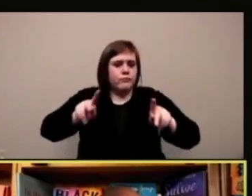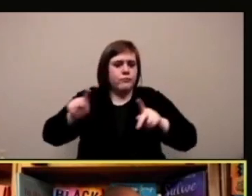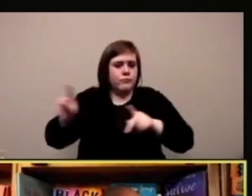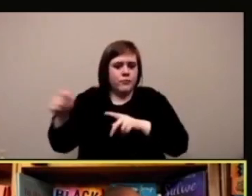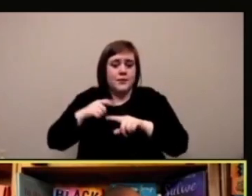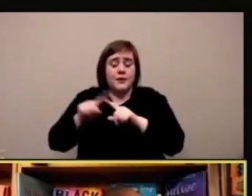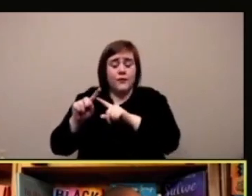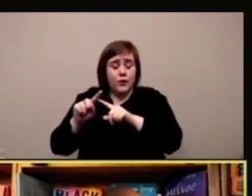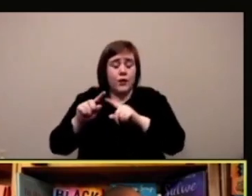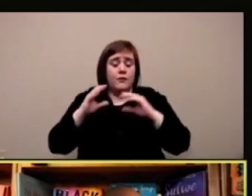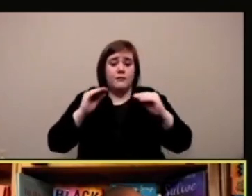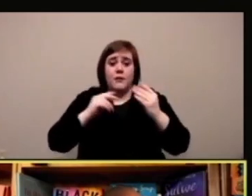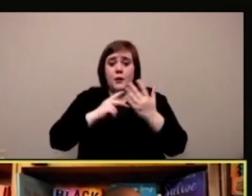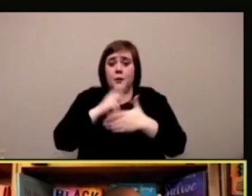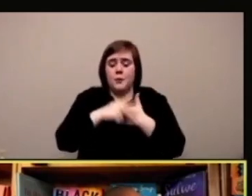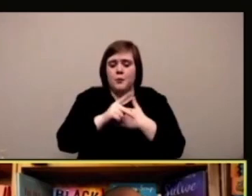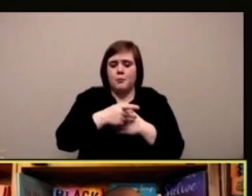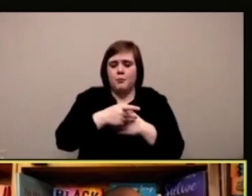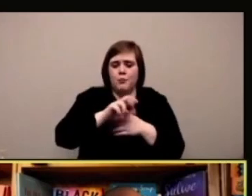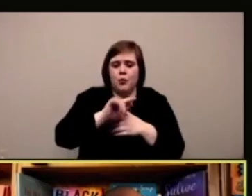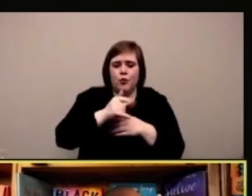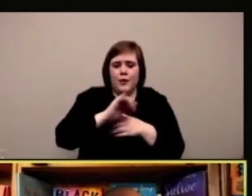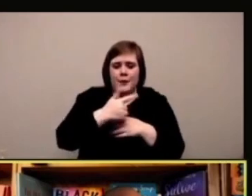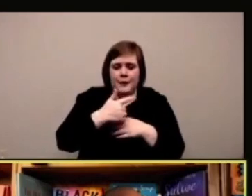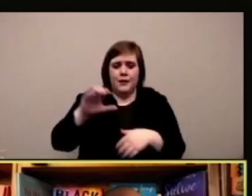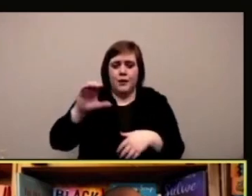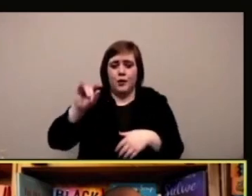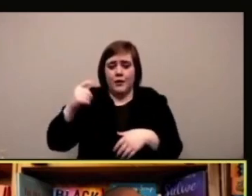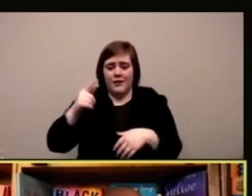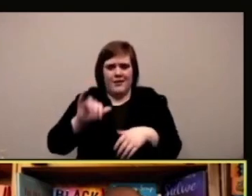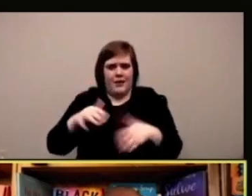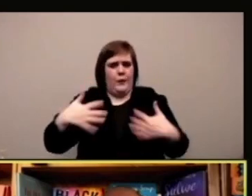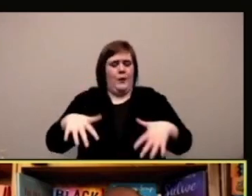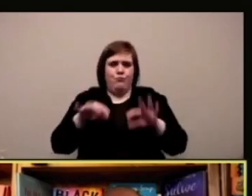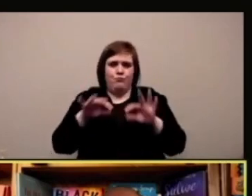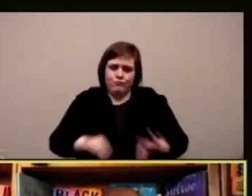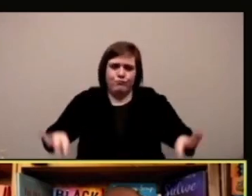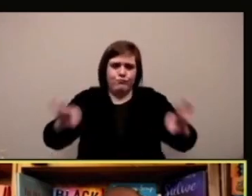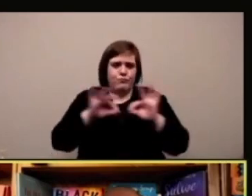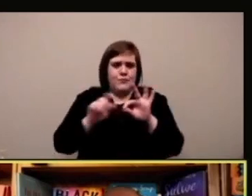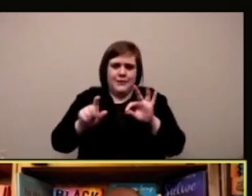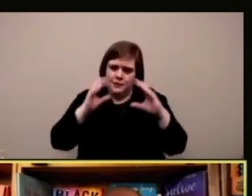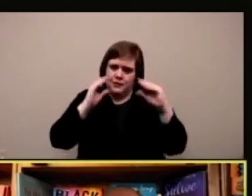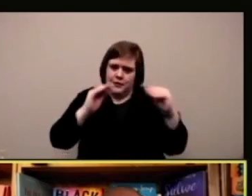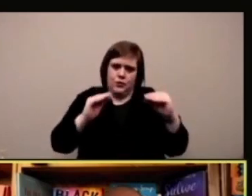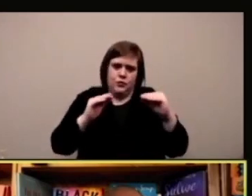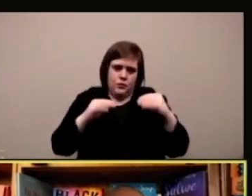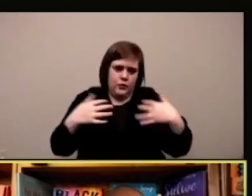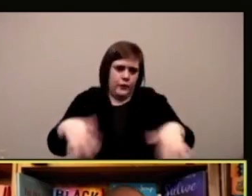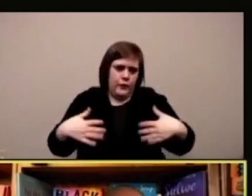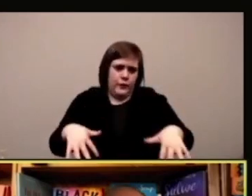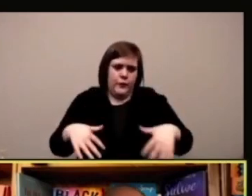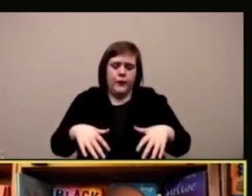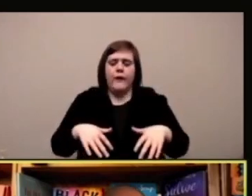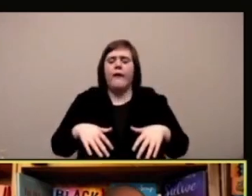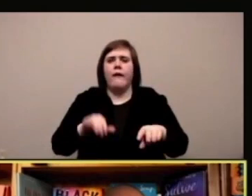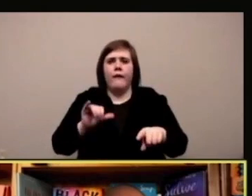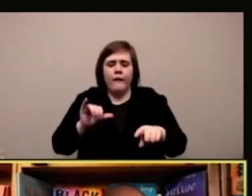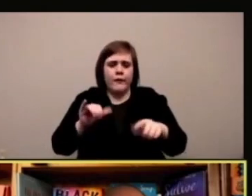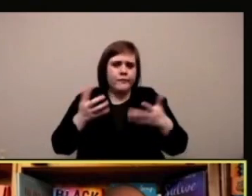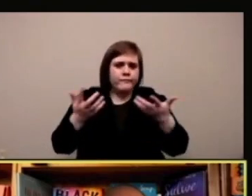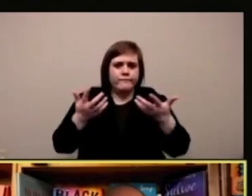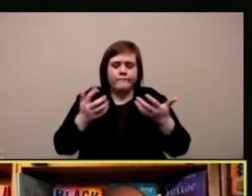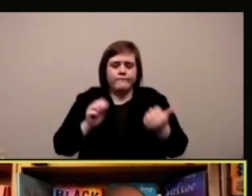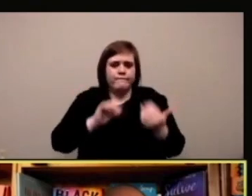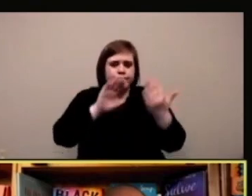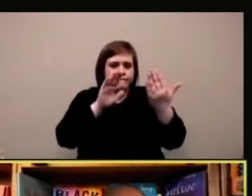programming or coding that is more important to finding creative ways of solving